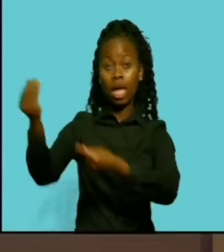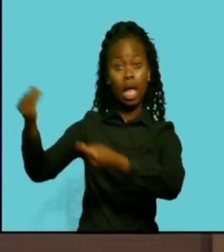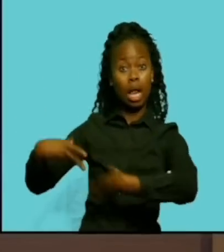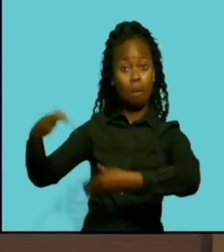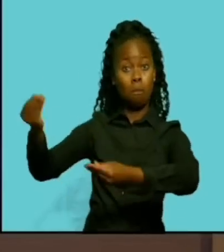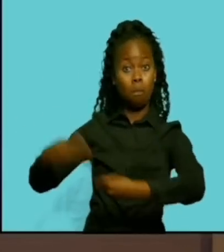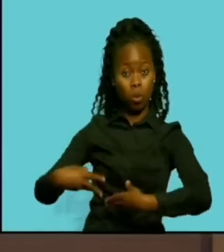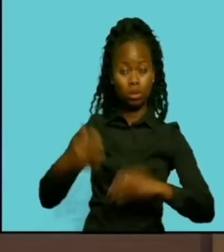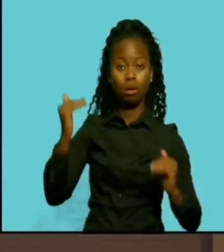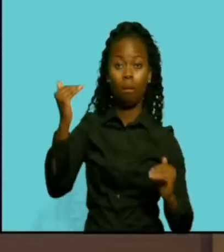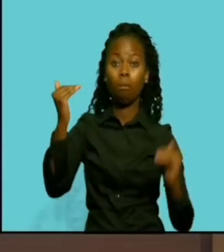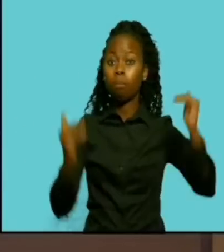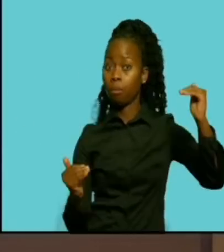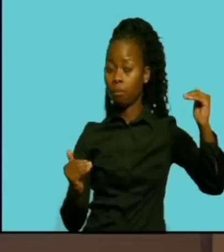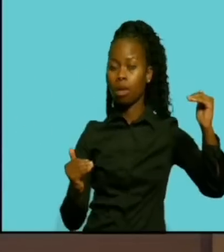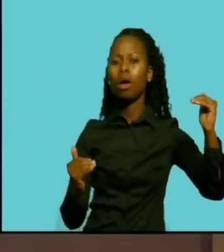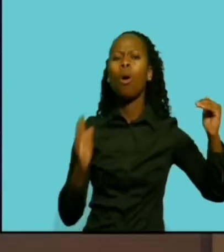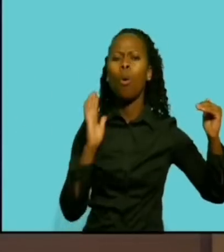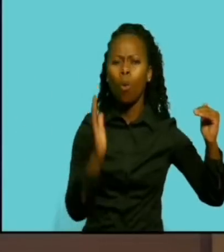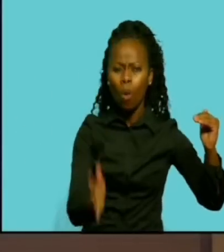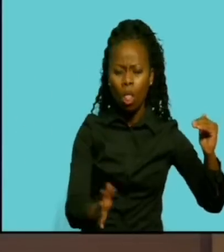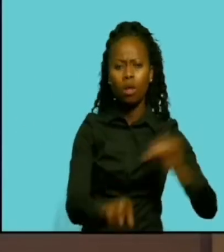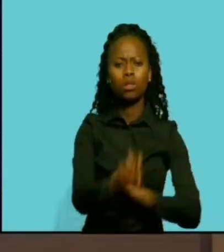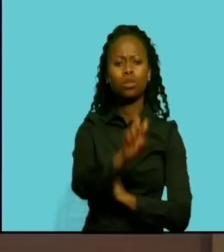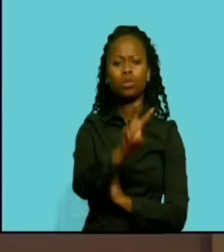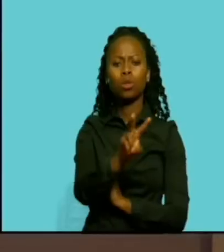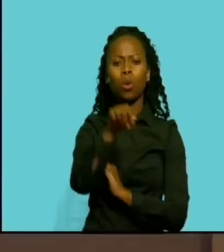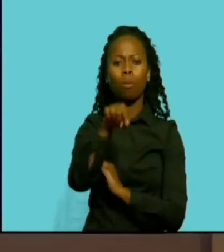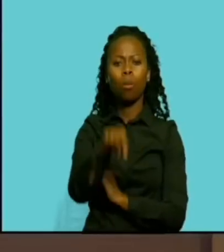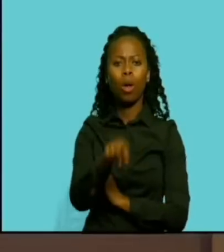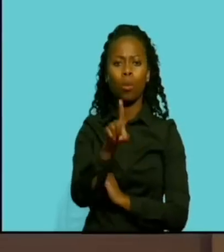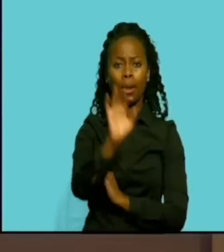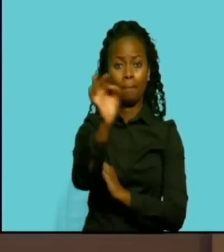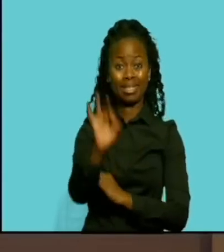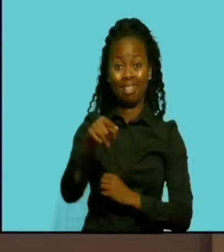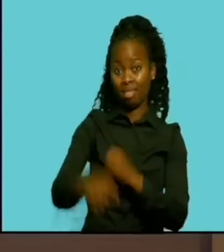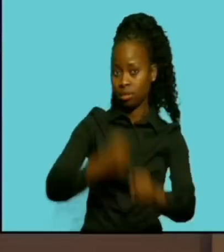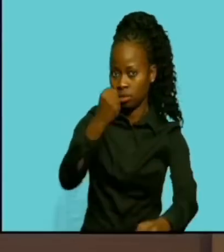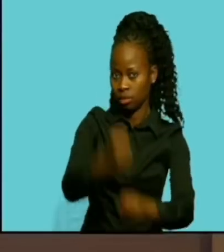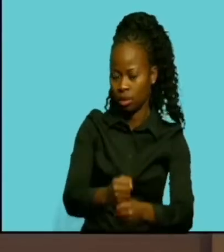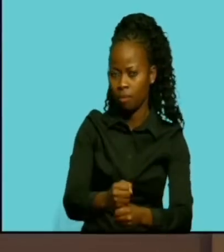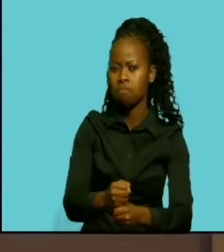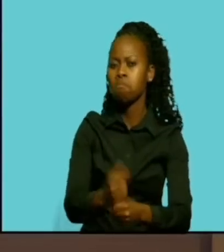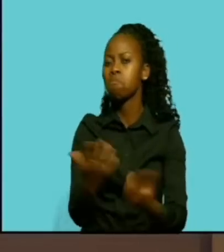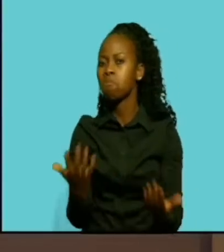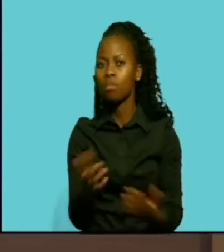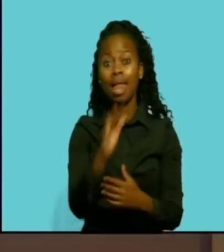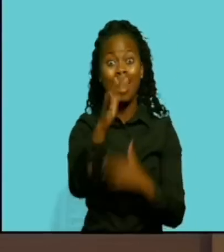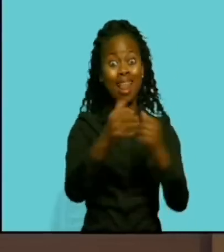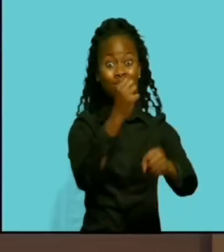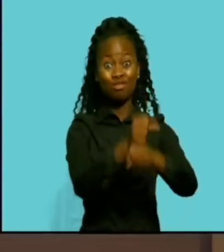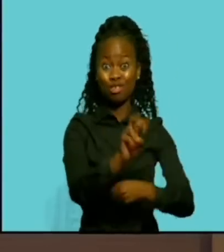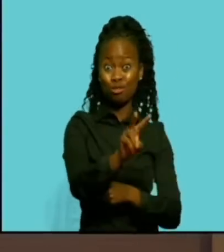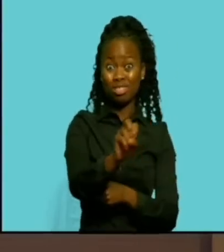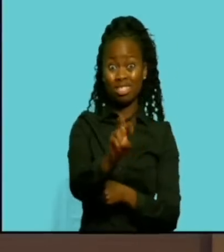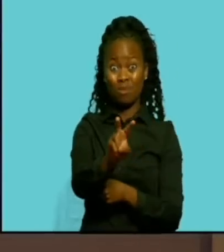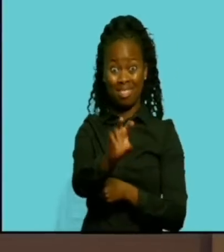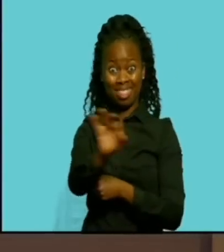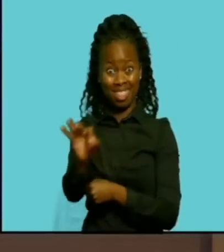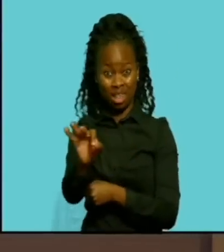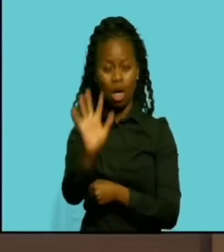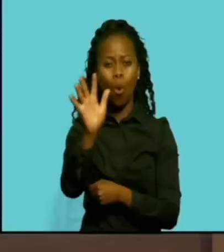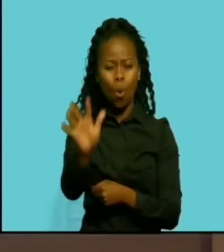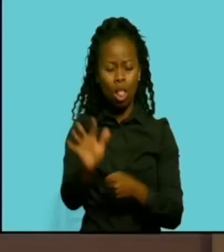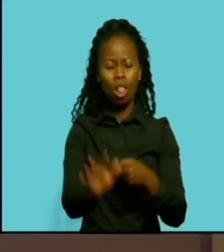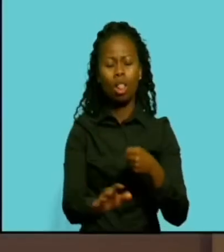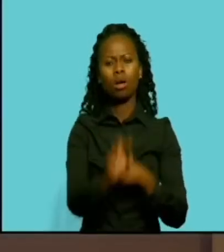to reach 2.1% of GDP this year, easing to 0.8% in 2023 and